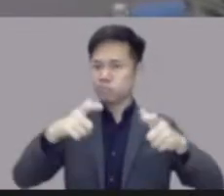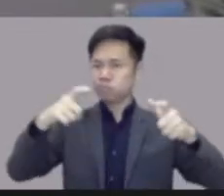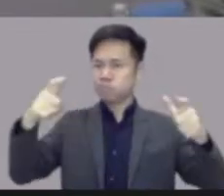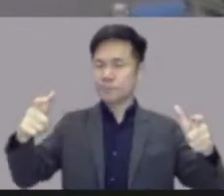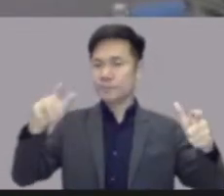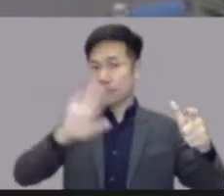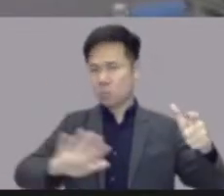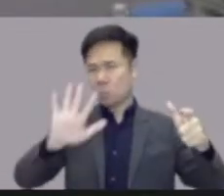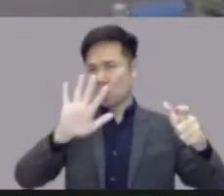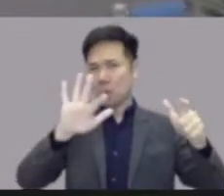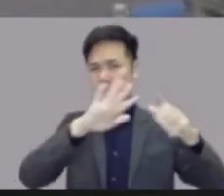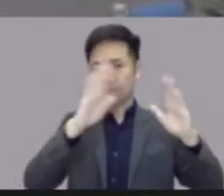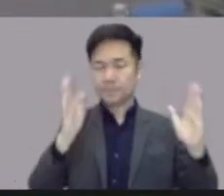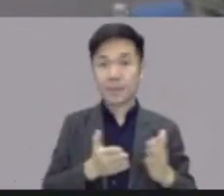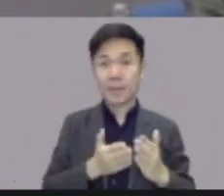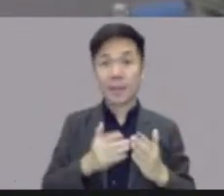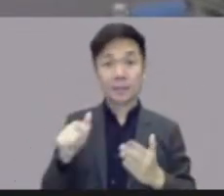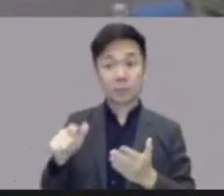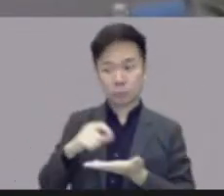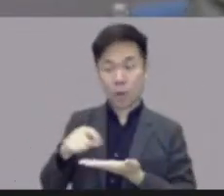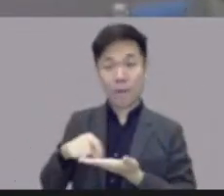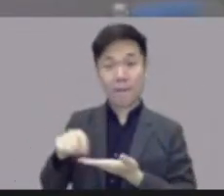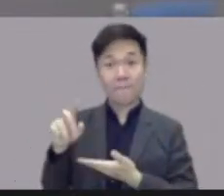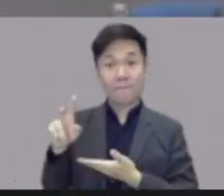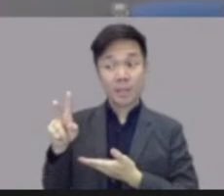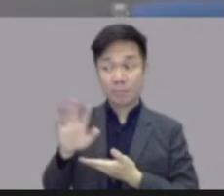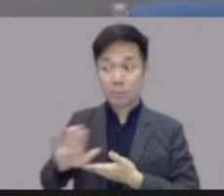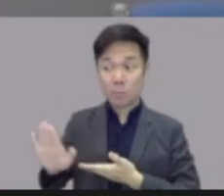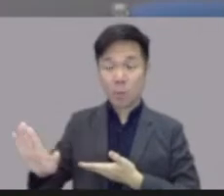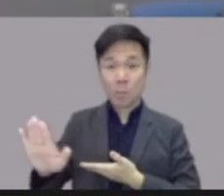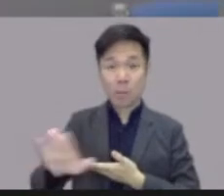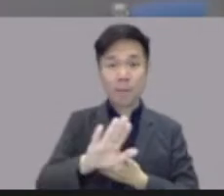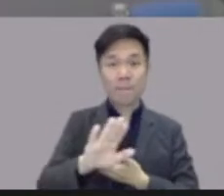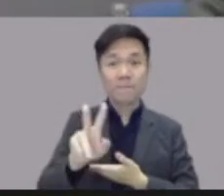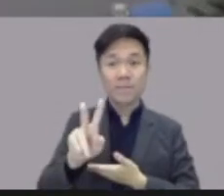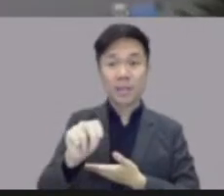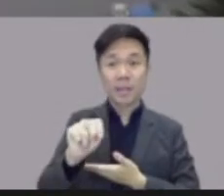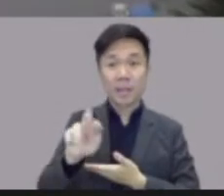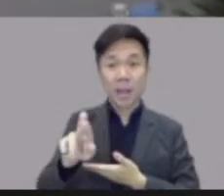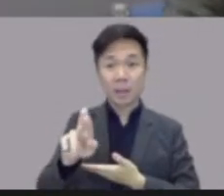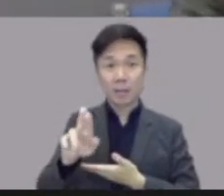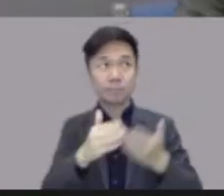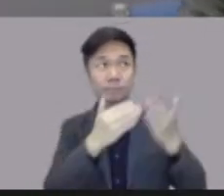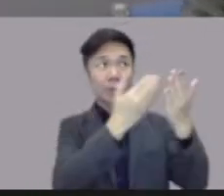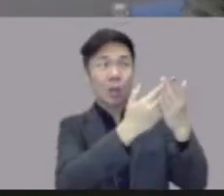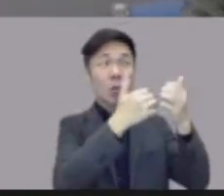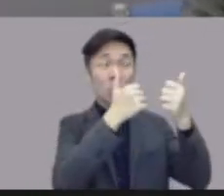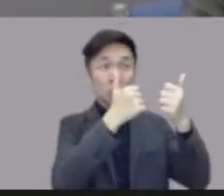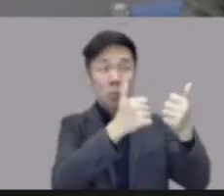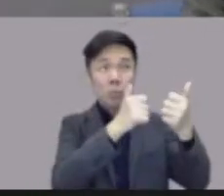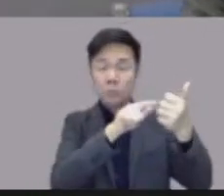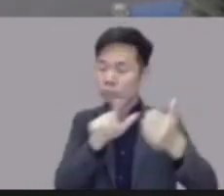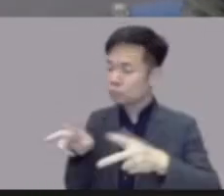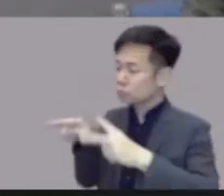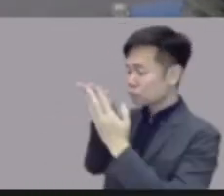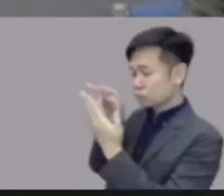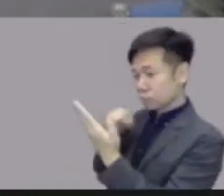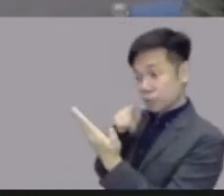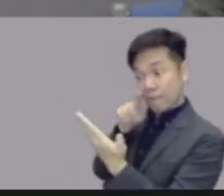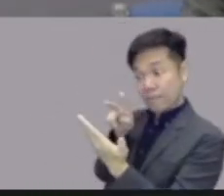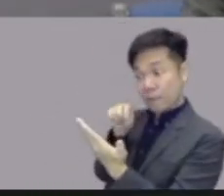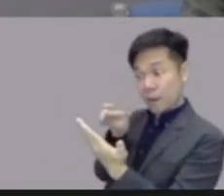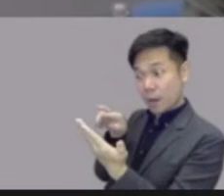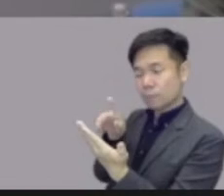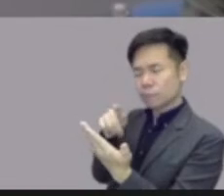blr can facilitate integrated policy planning better data management and stakeholder engagement the European facilitate